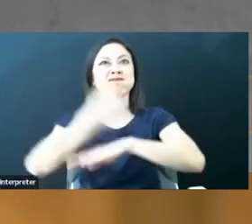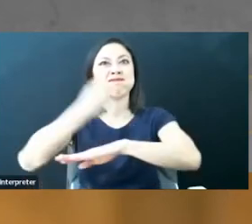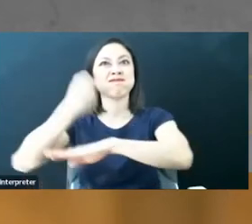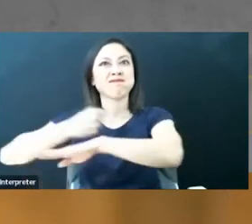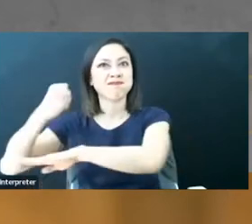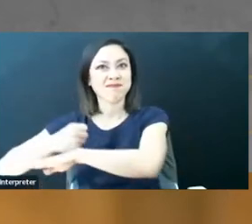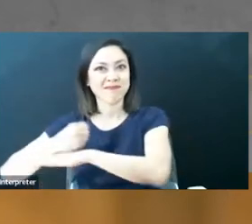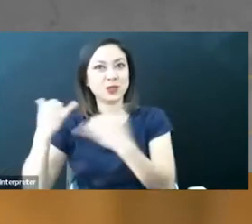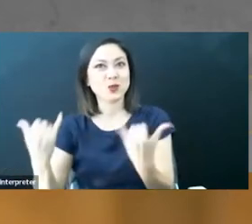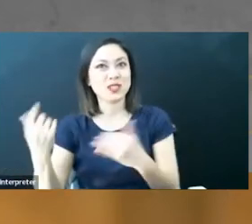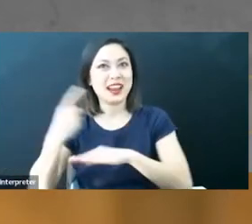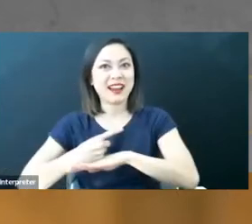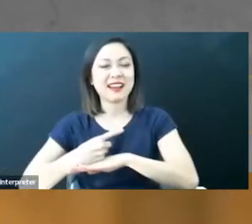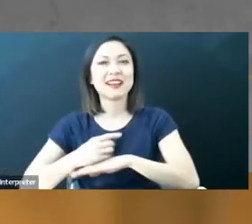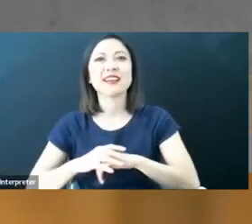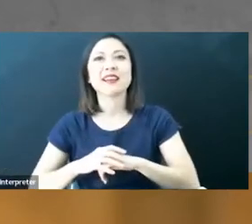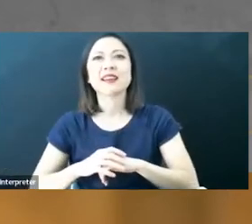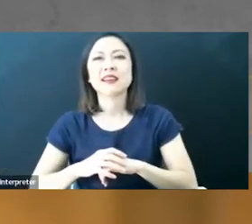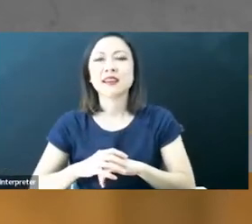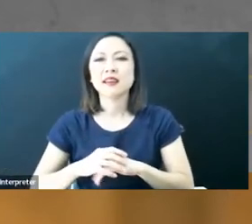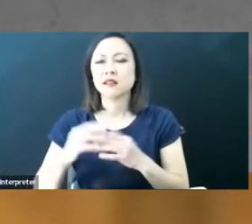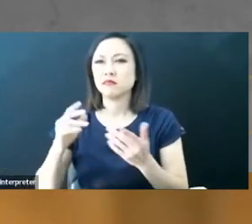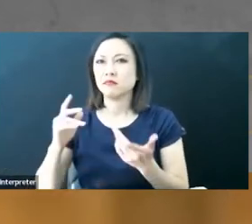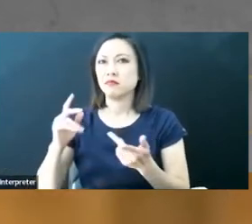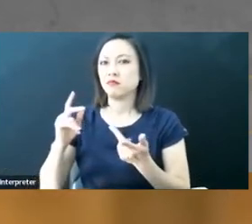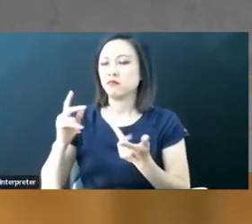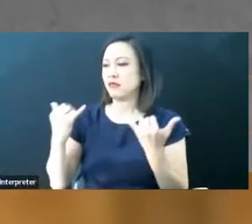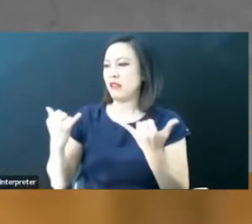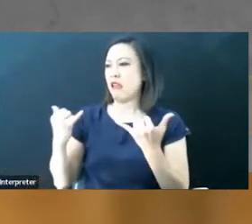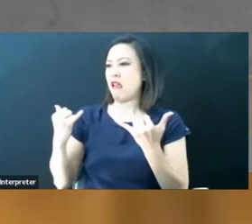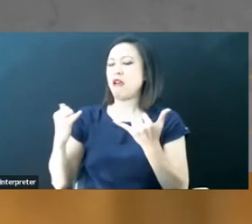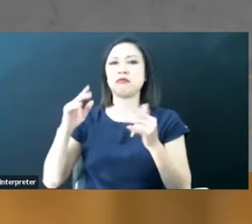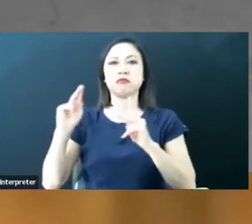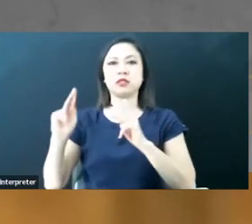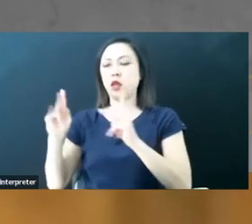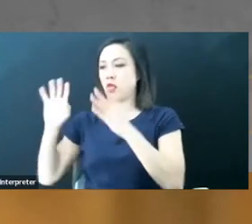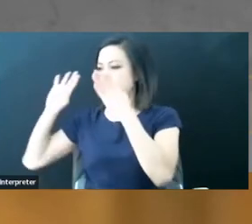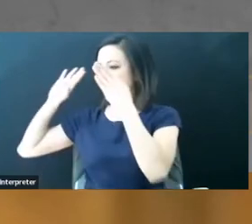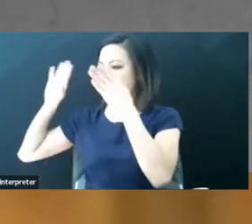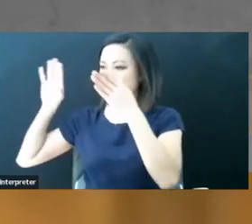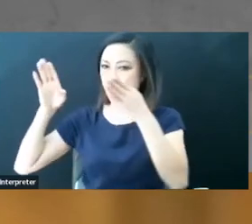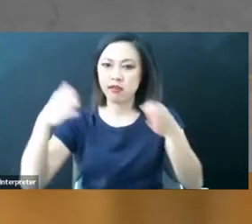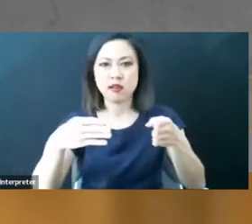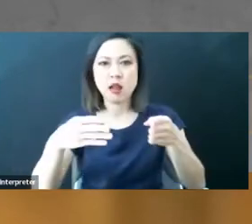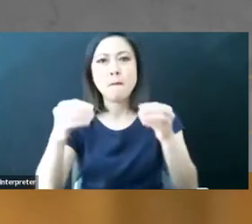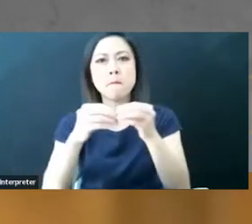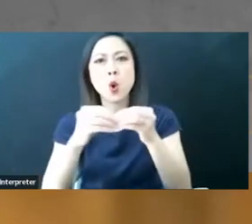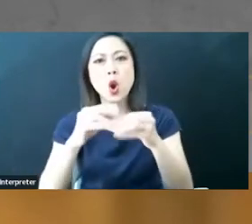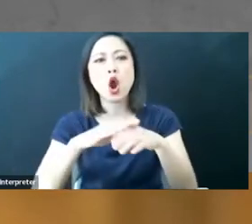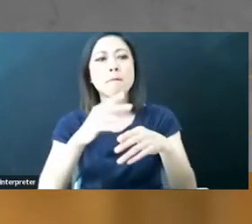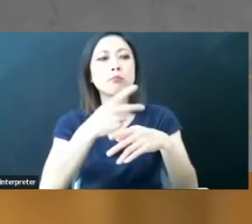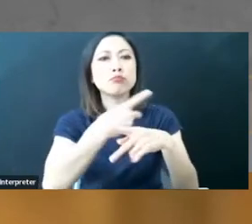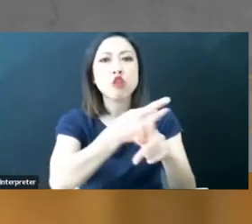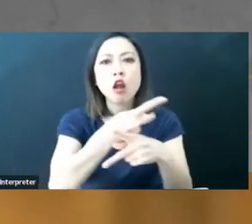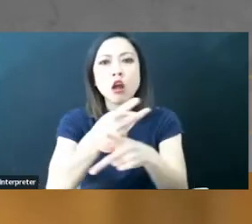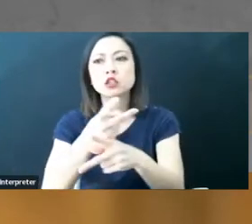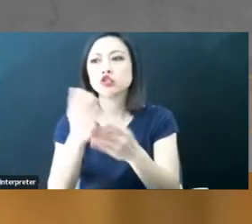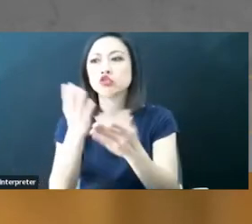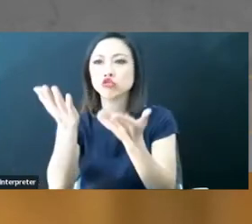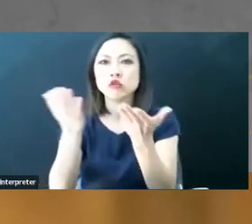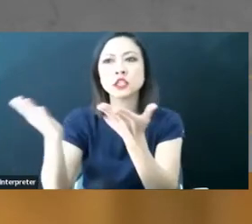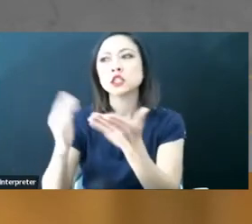where the focus is less on eyeballs and much more, much more on products or services and new